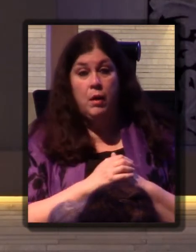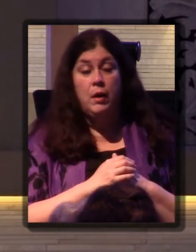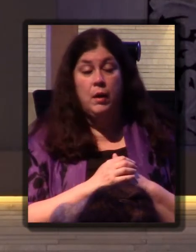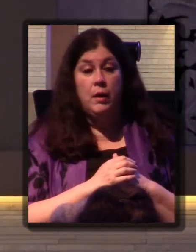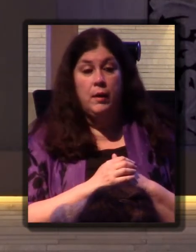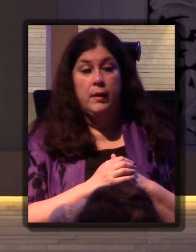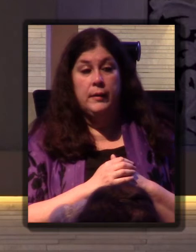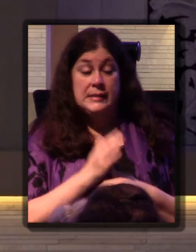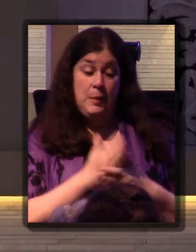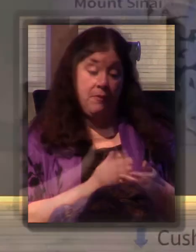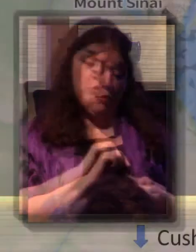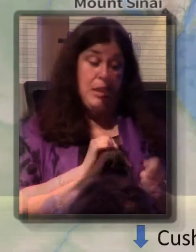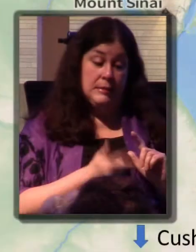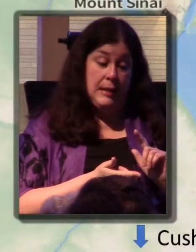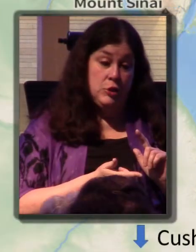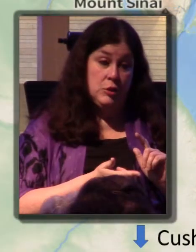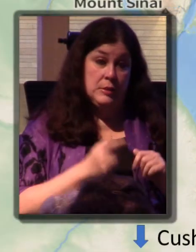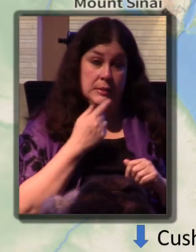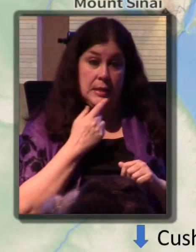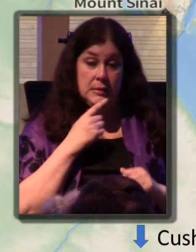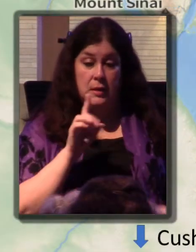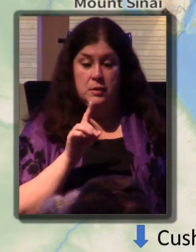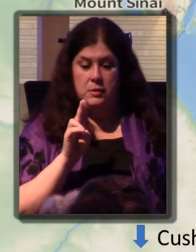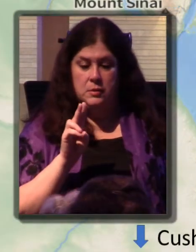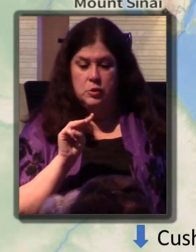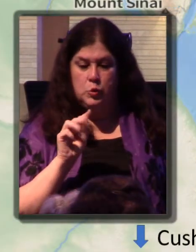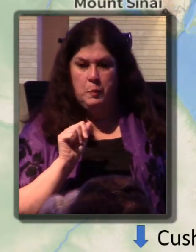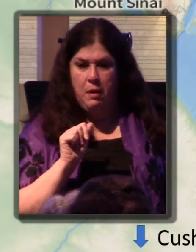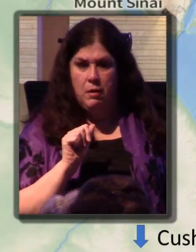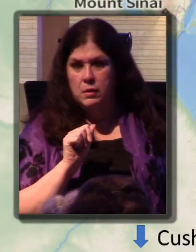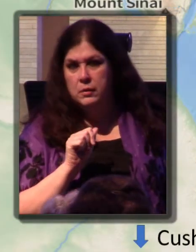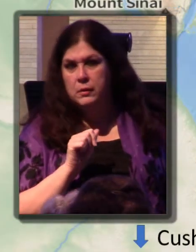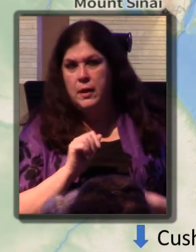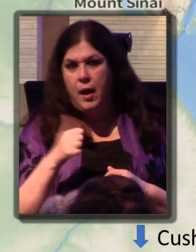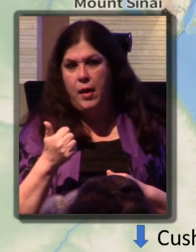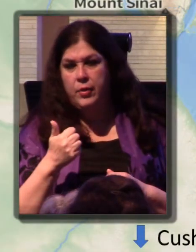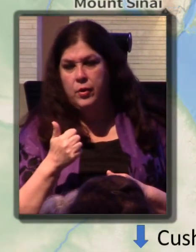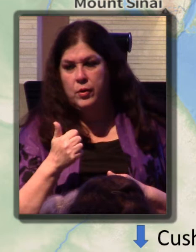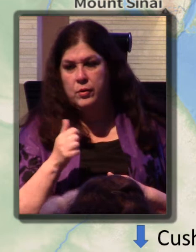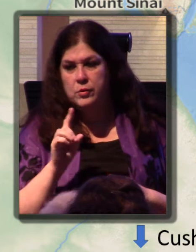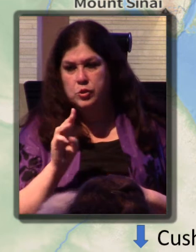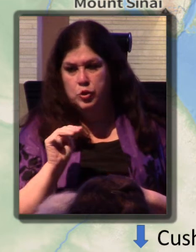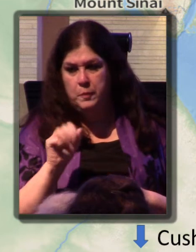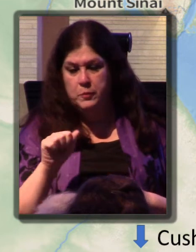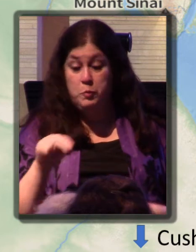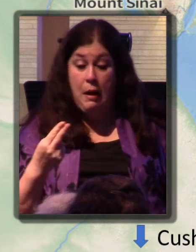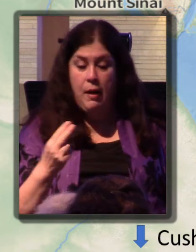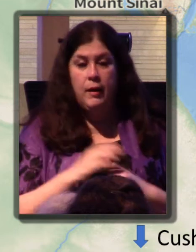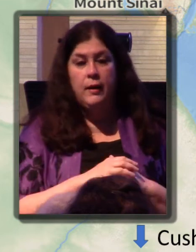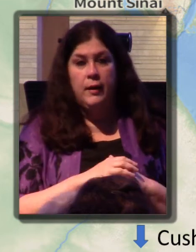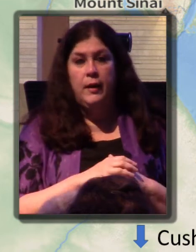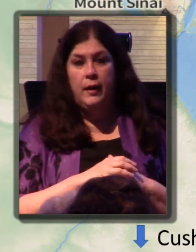an oracle of, in some of our translations, it says Duma, and other translations, it